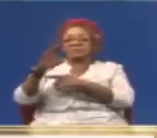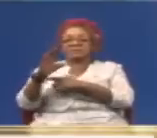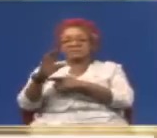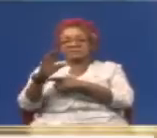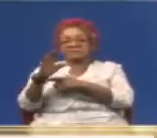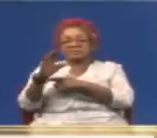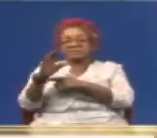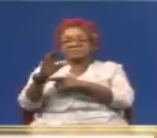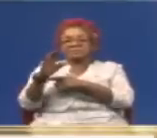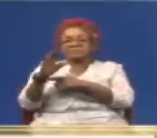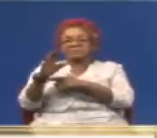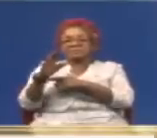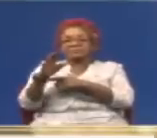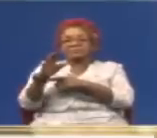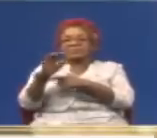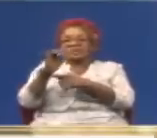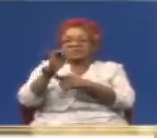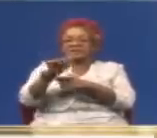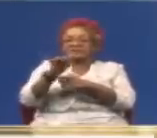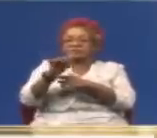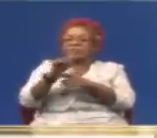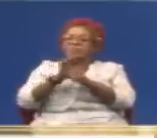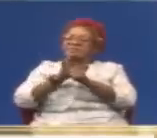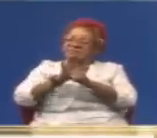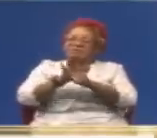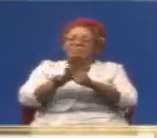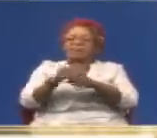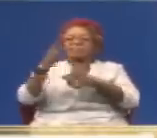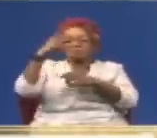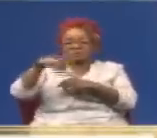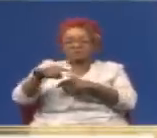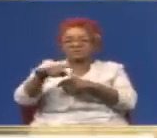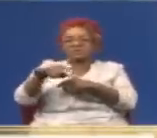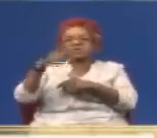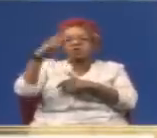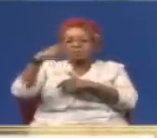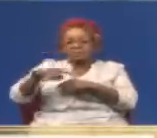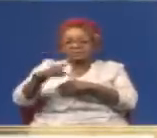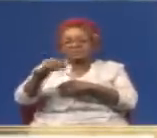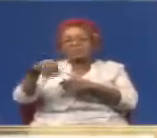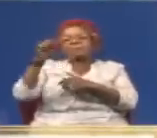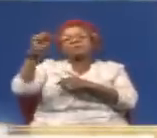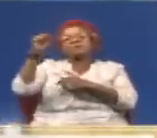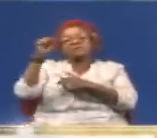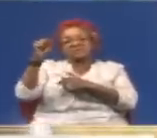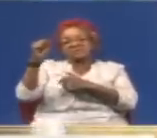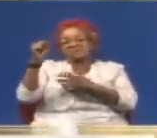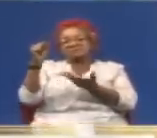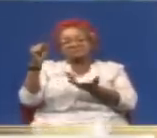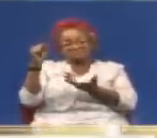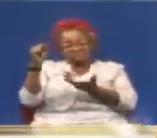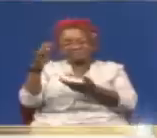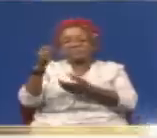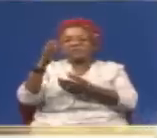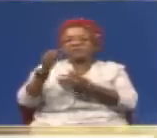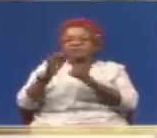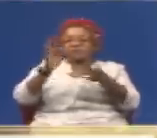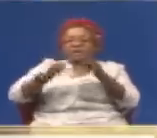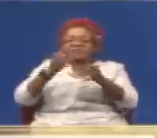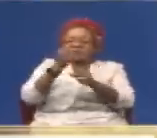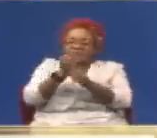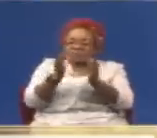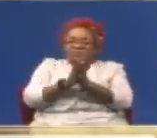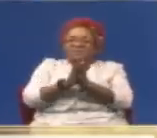But the cost of living is driven by policy, and the policy derived from politics. So if you don't deal with